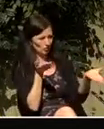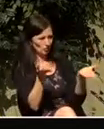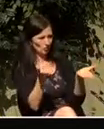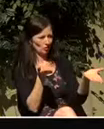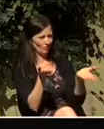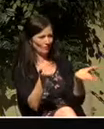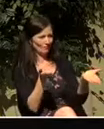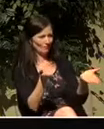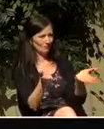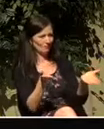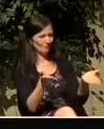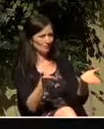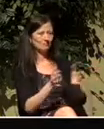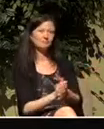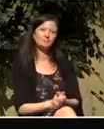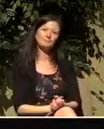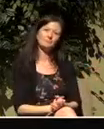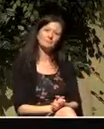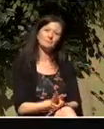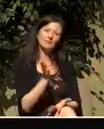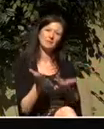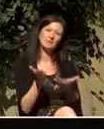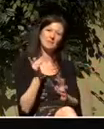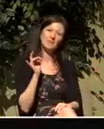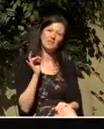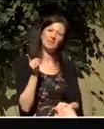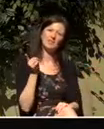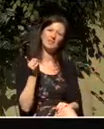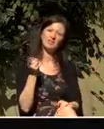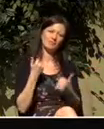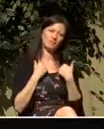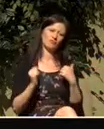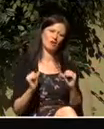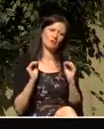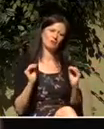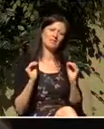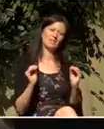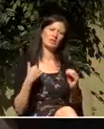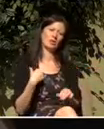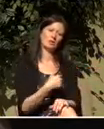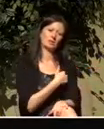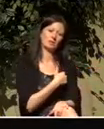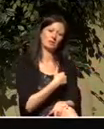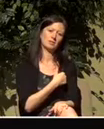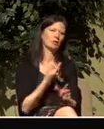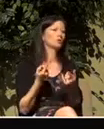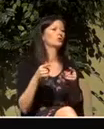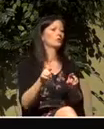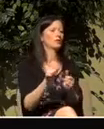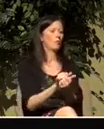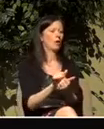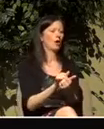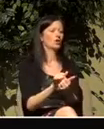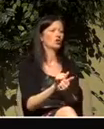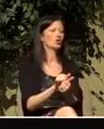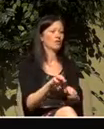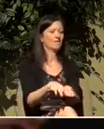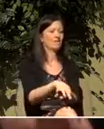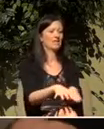Maybe that's what he was trying to teach us when he was washing our feet. About being a servant, I